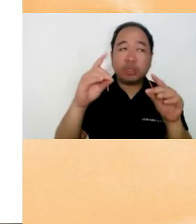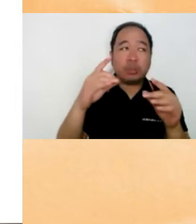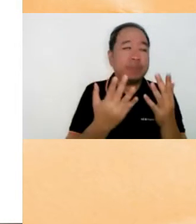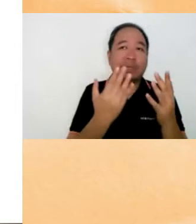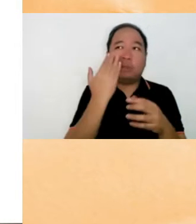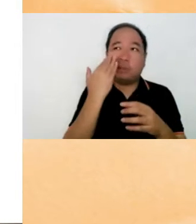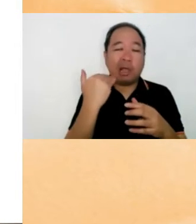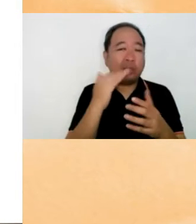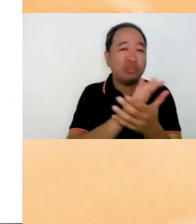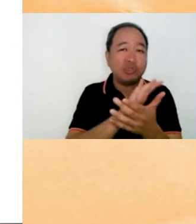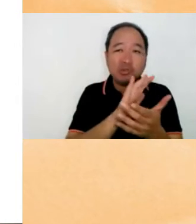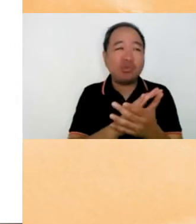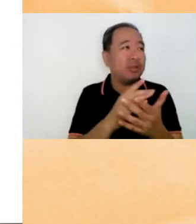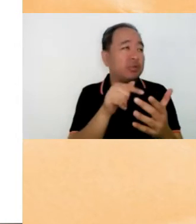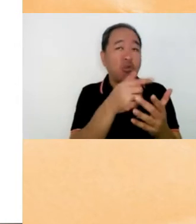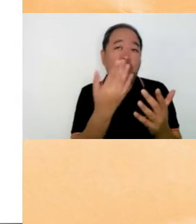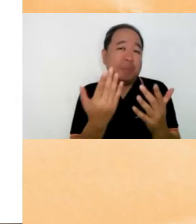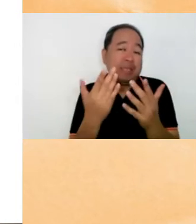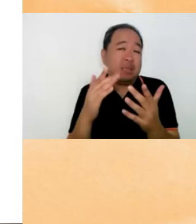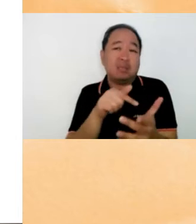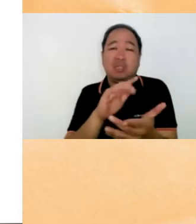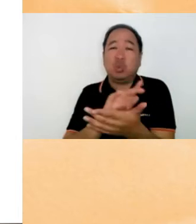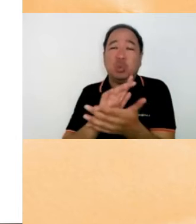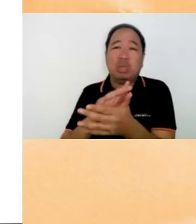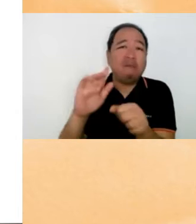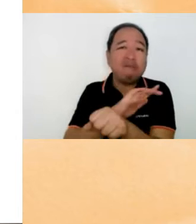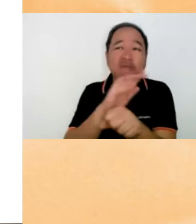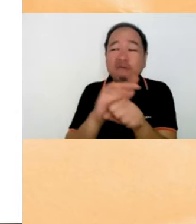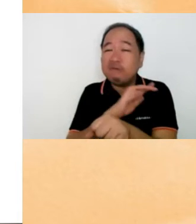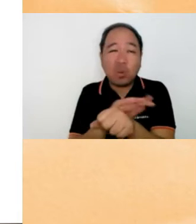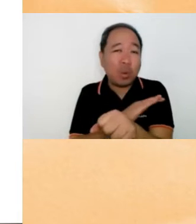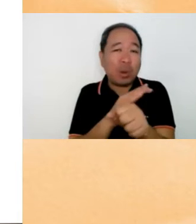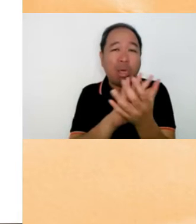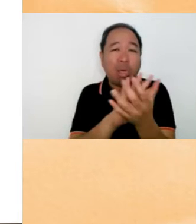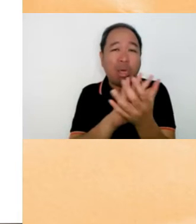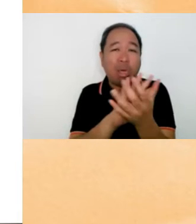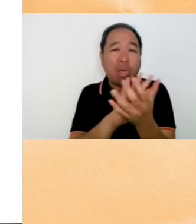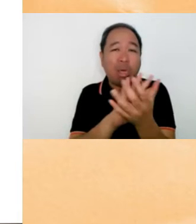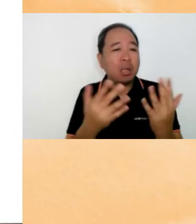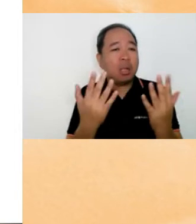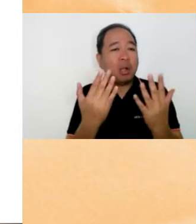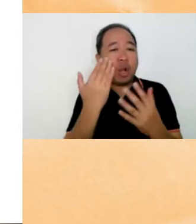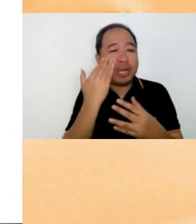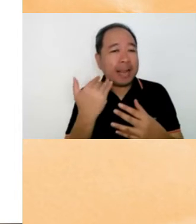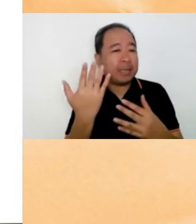train skills, and centers that emphasize other skills besides